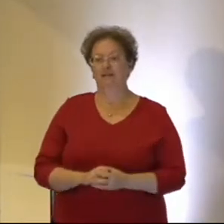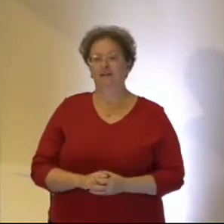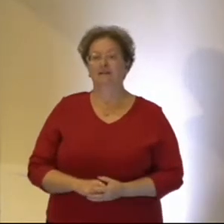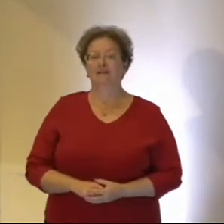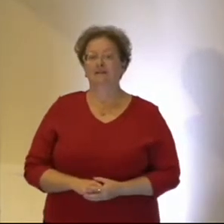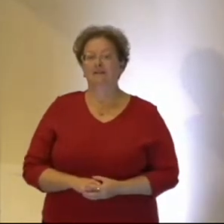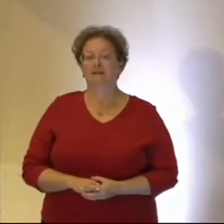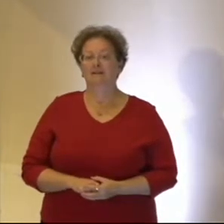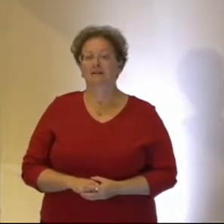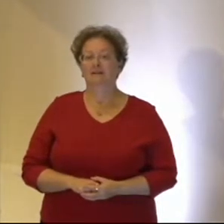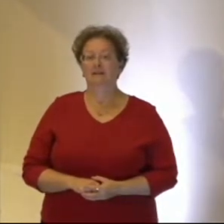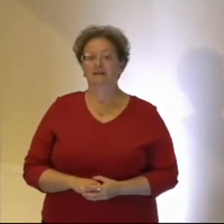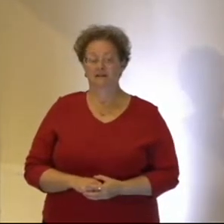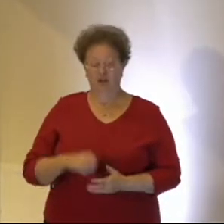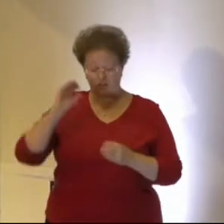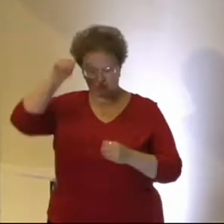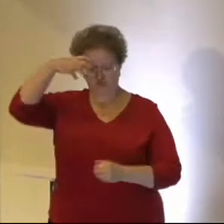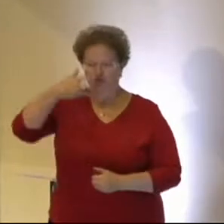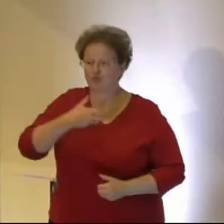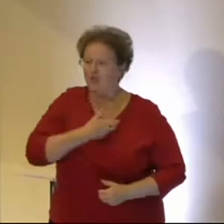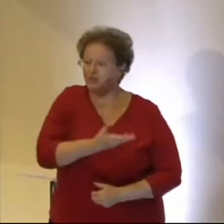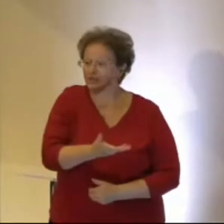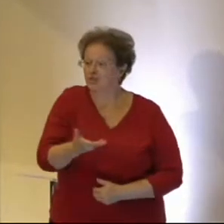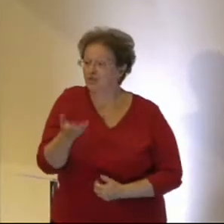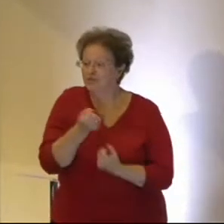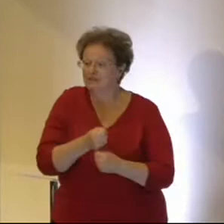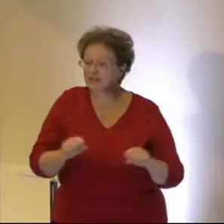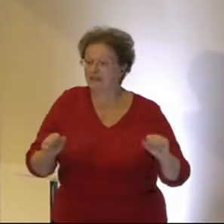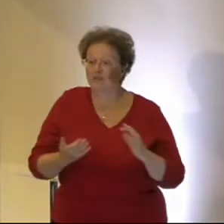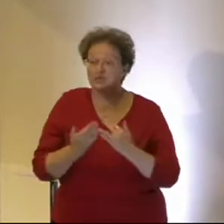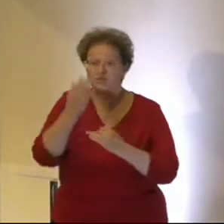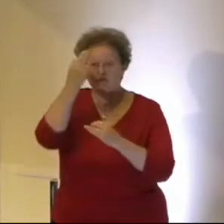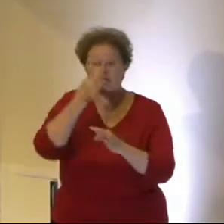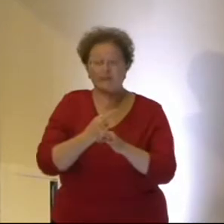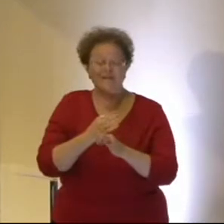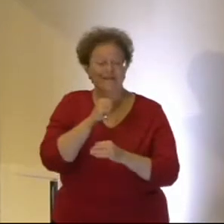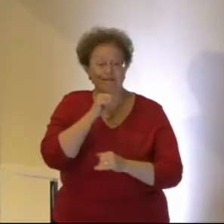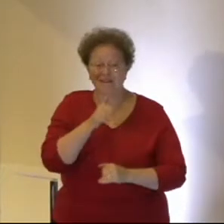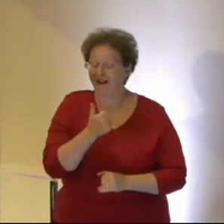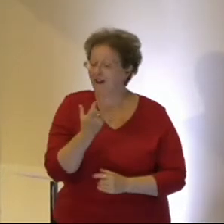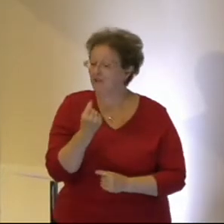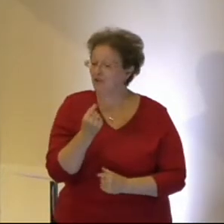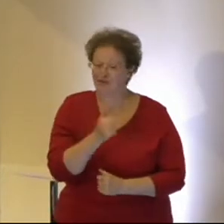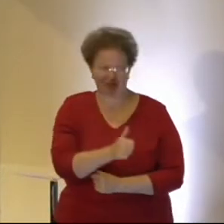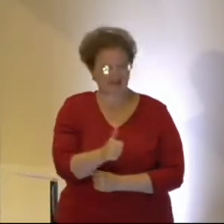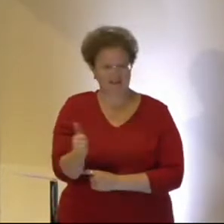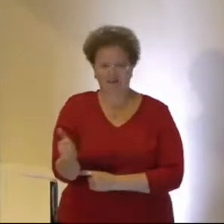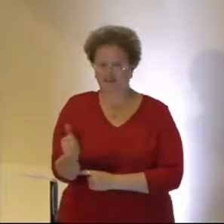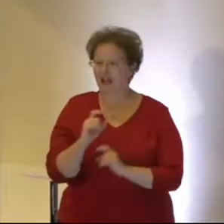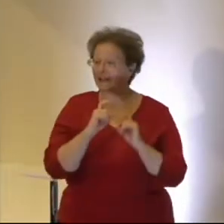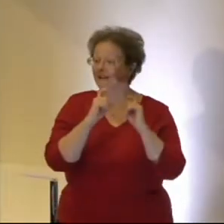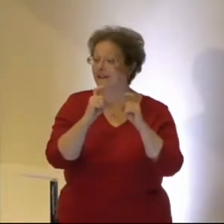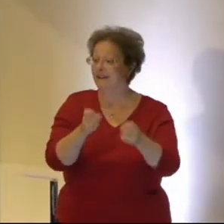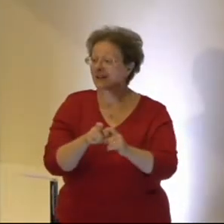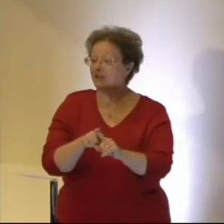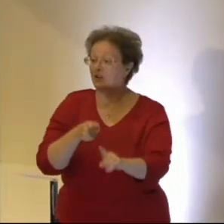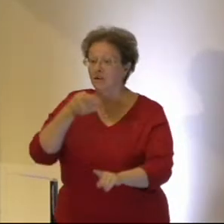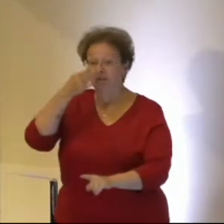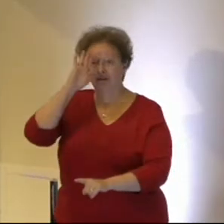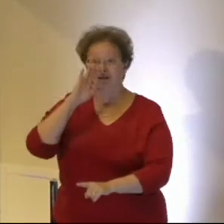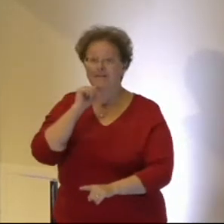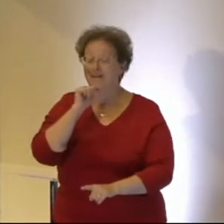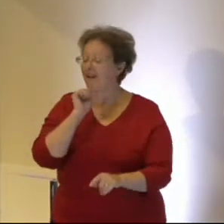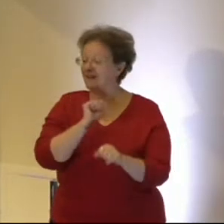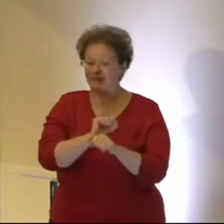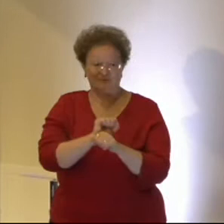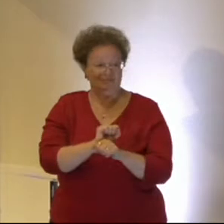okay? "For by grace you have been saved through faith, and this is not your own doing, it is the gift of God, not a result of